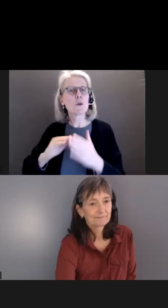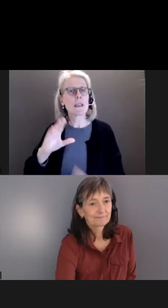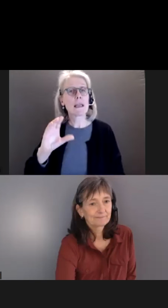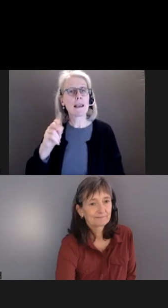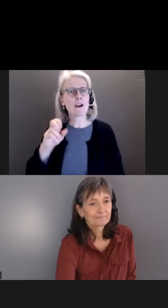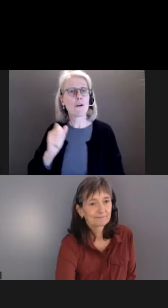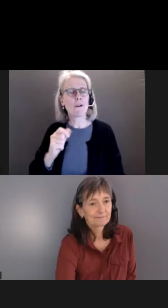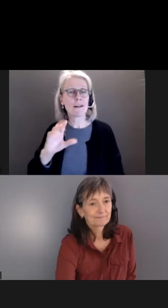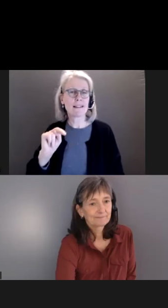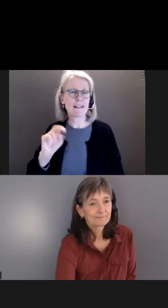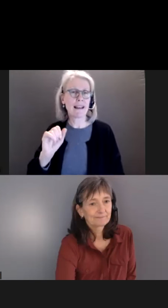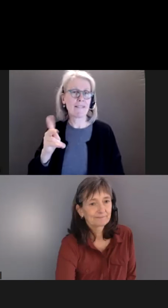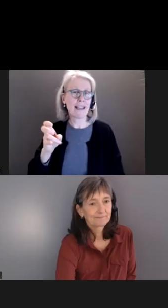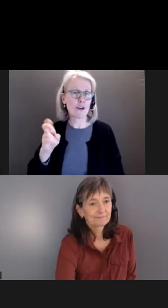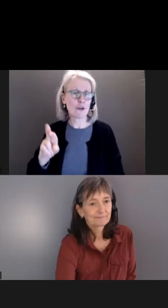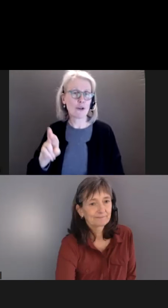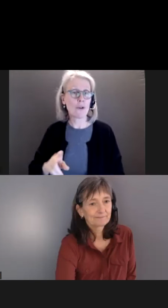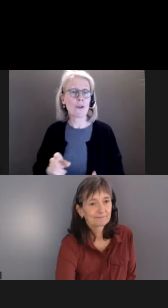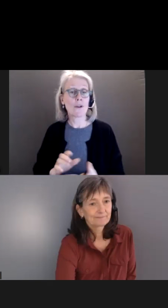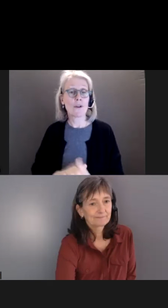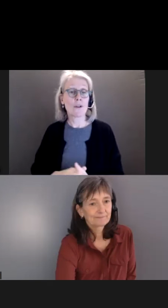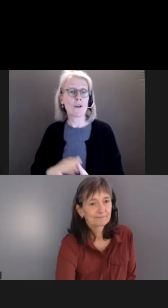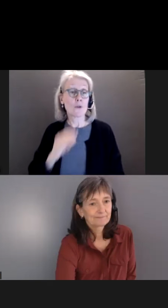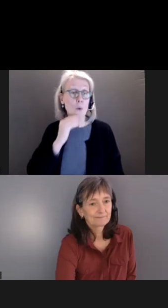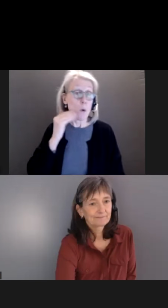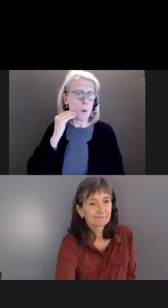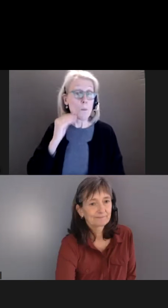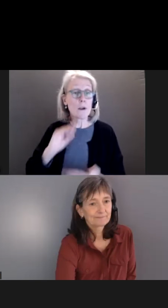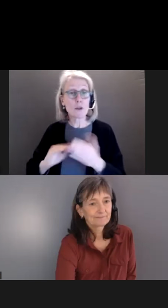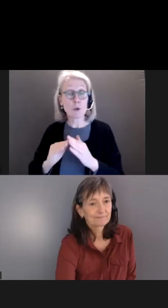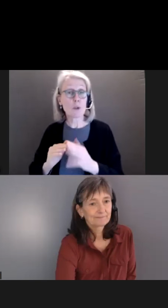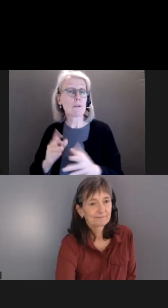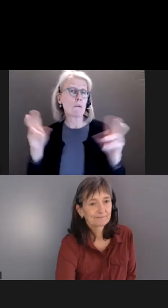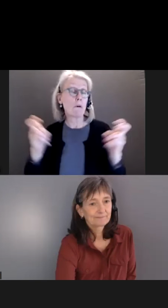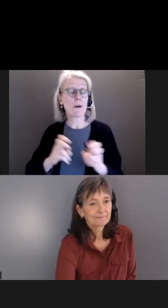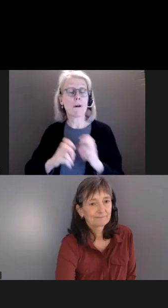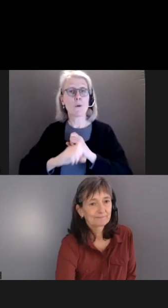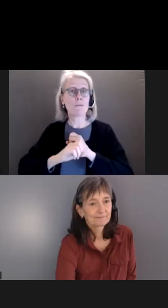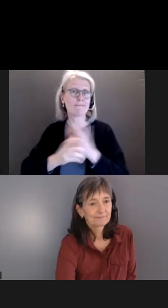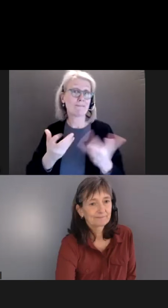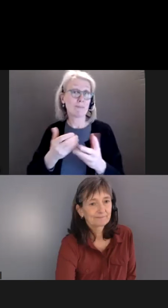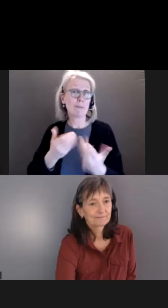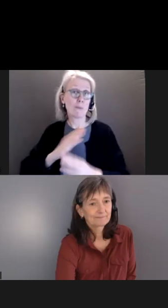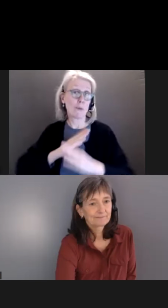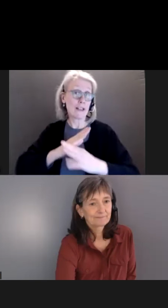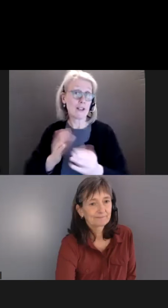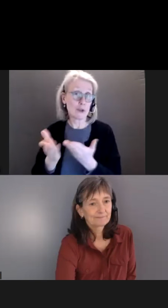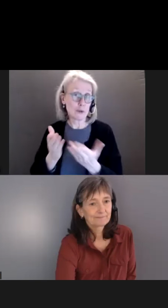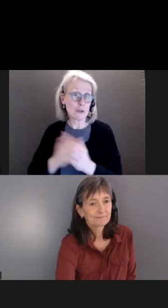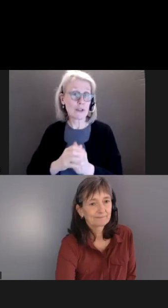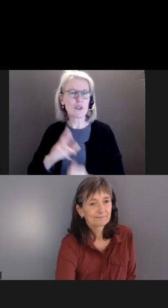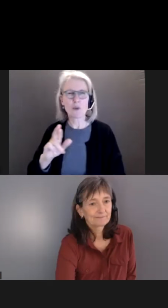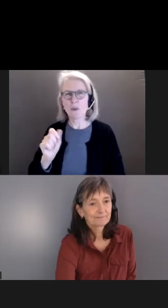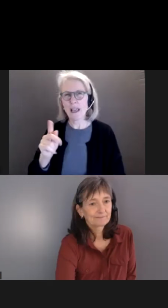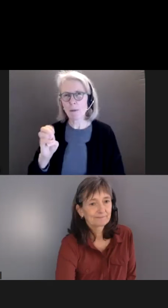So home and community-based care could be expanded to include preventative services, such as reablement services, which help older adults